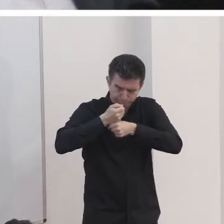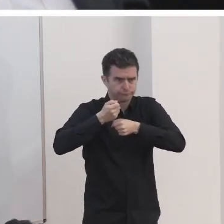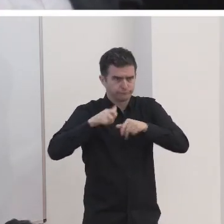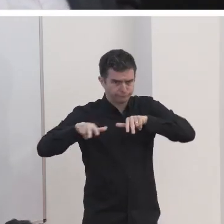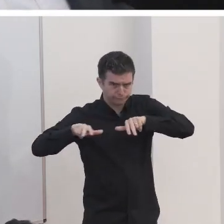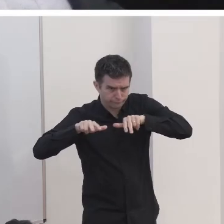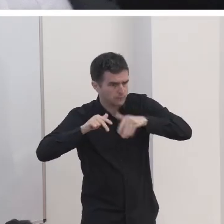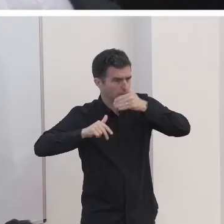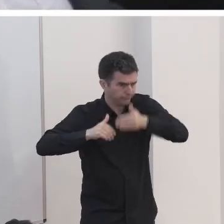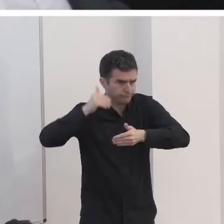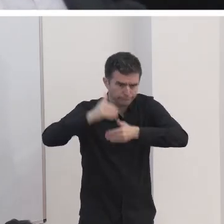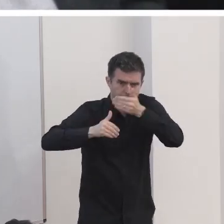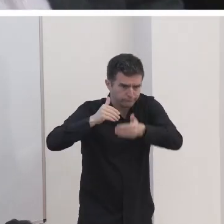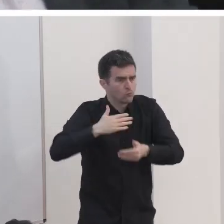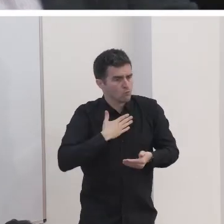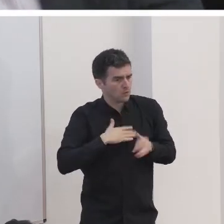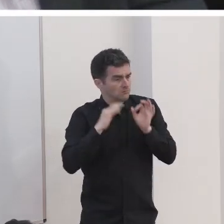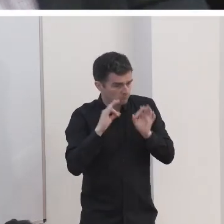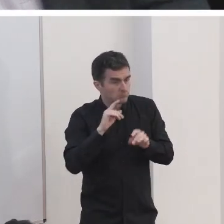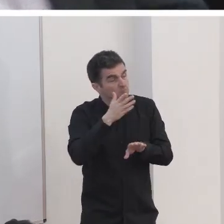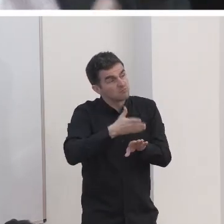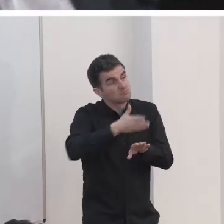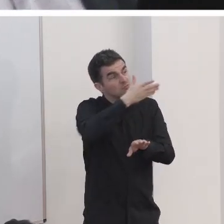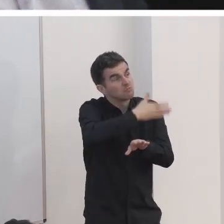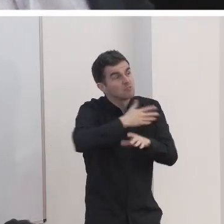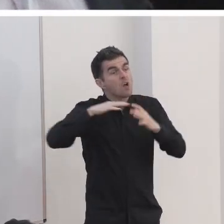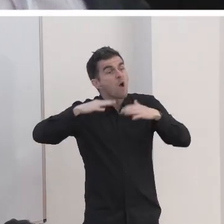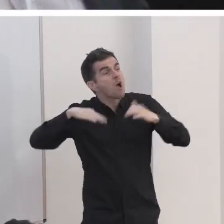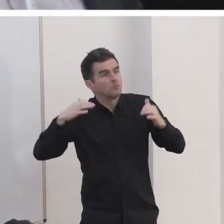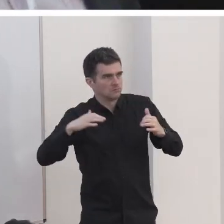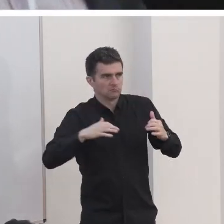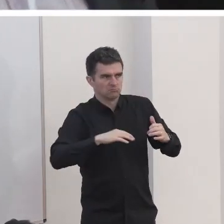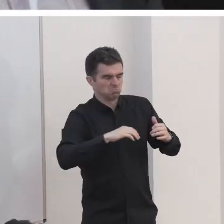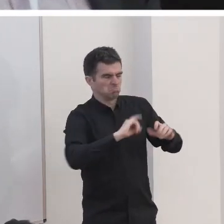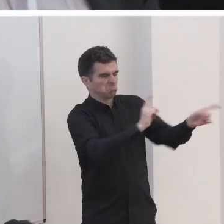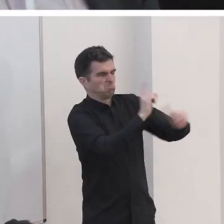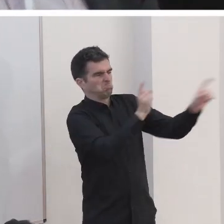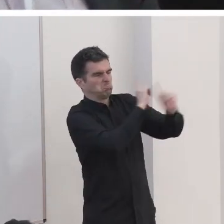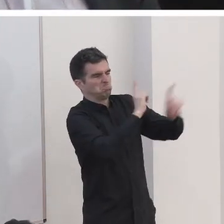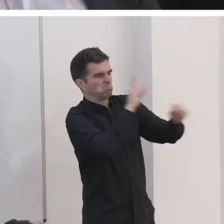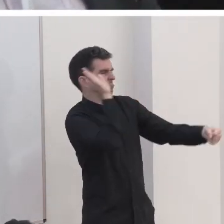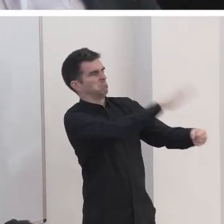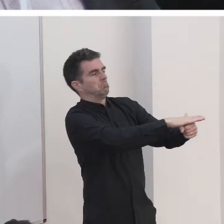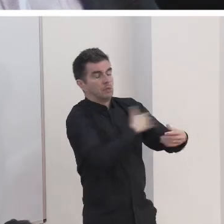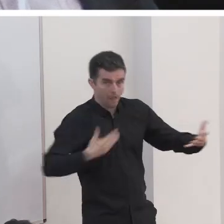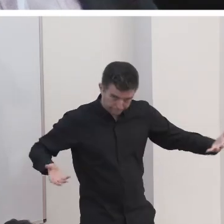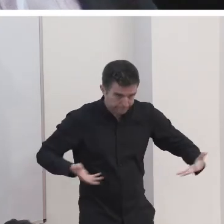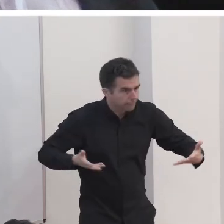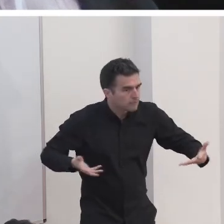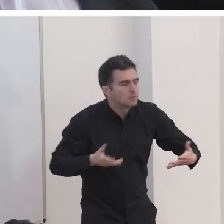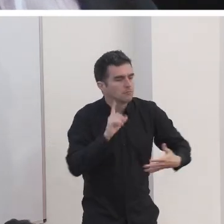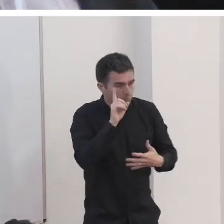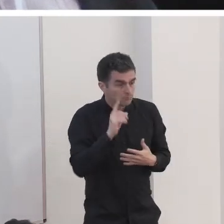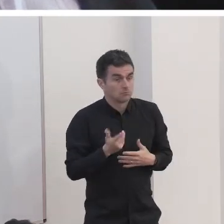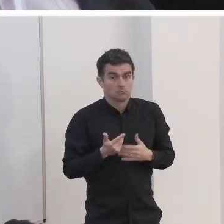these institutions responsible for the implementation of these documents, that if you read it, you understand